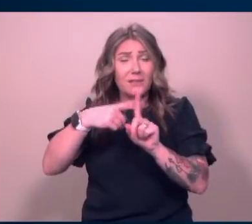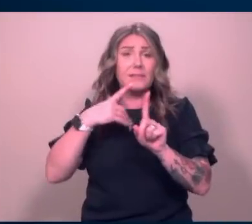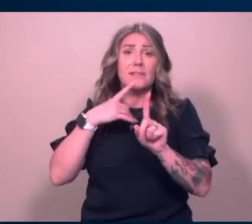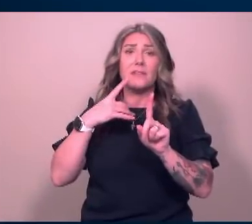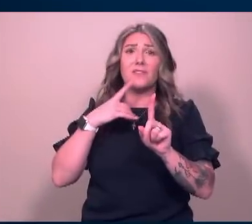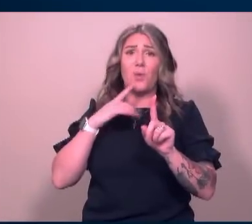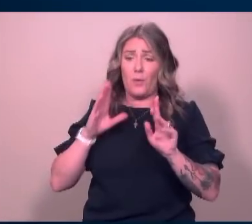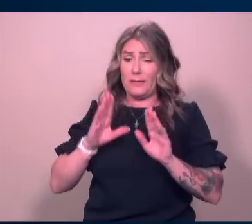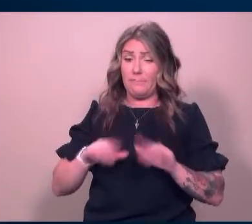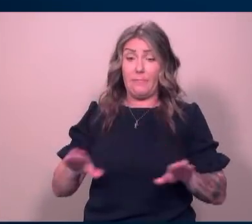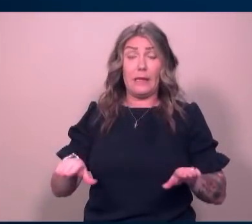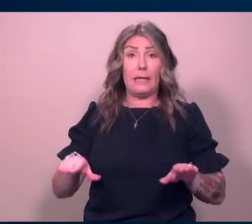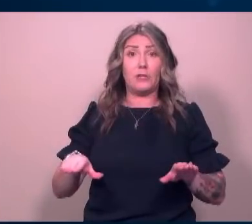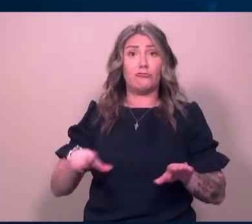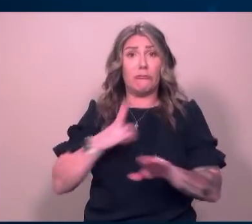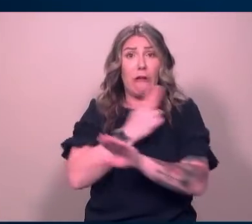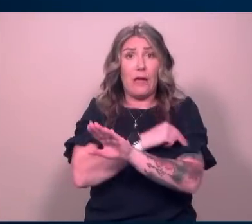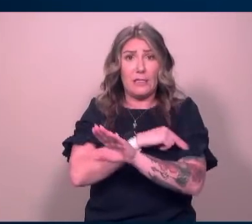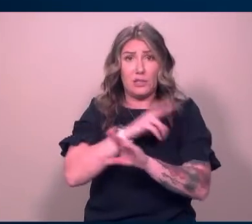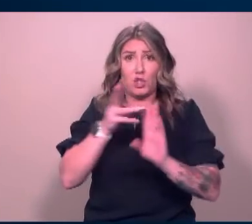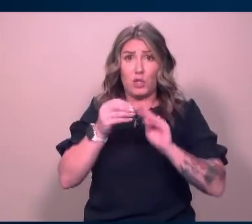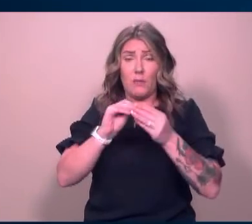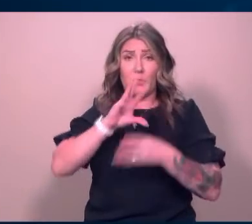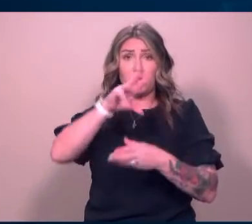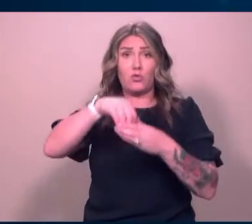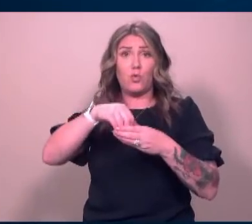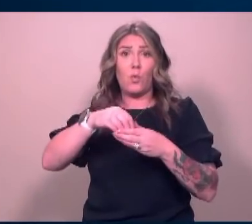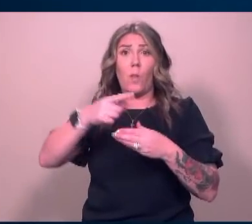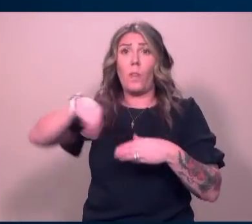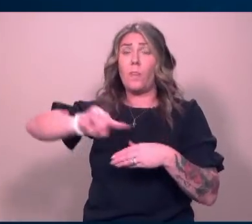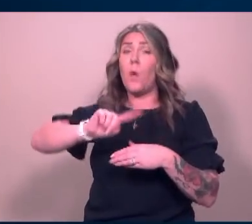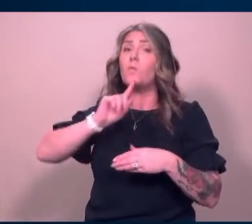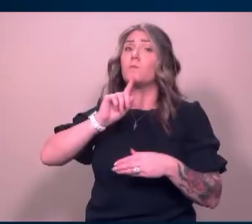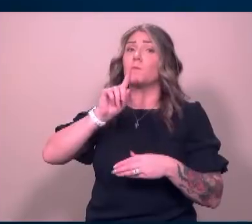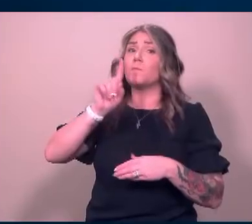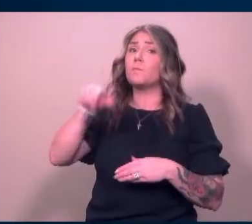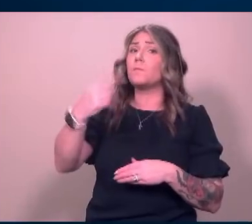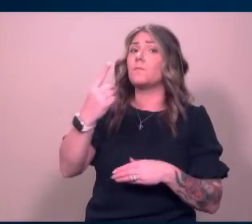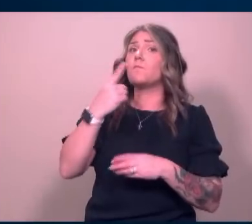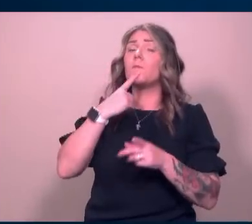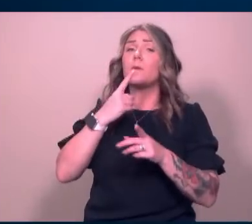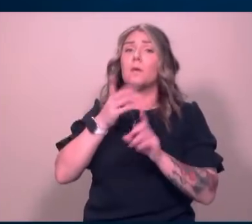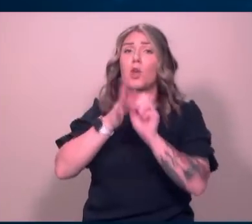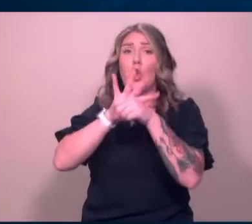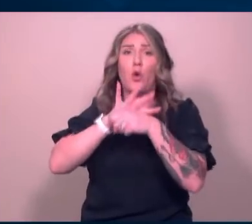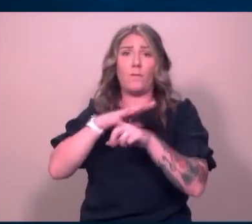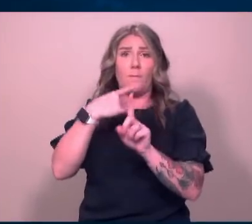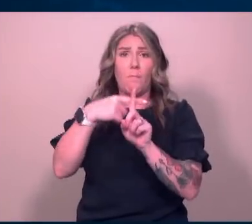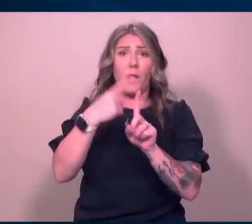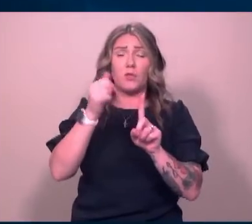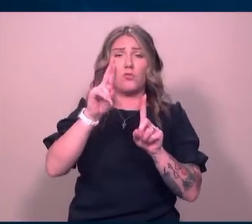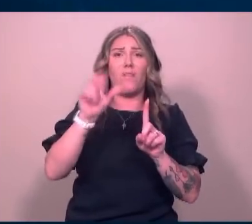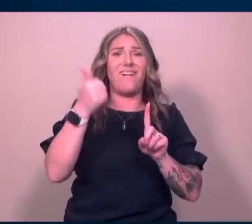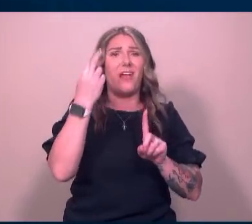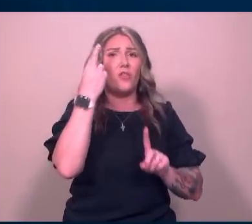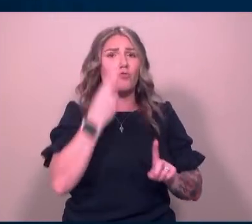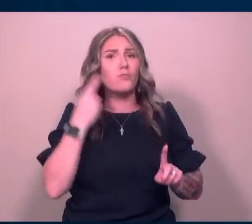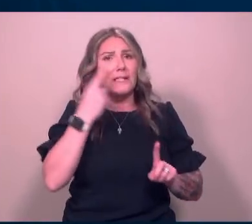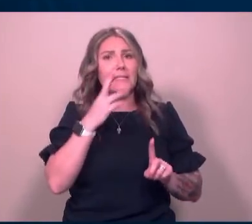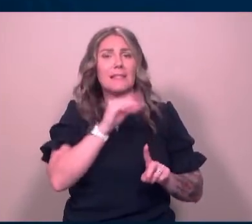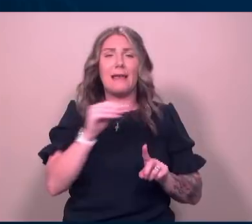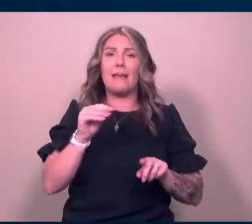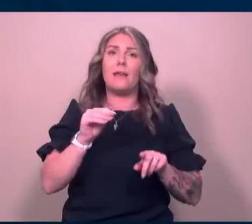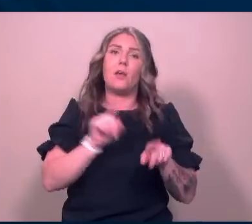the pediatric hospitalization numbers include those who are exclusively COVID positive or those who are there for other reasons but are also